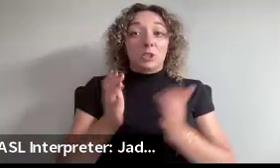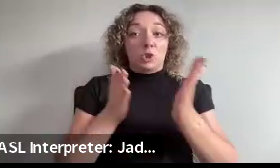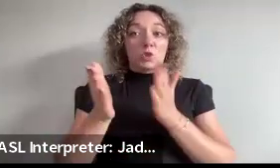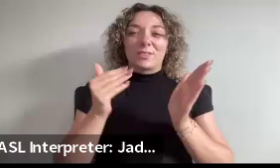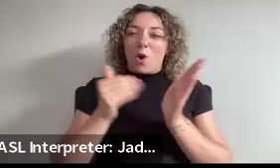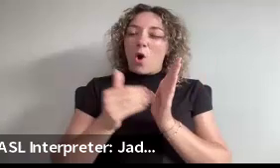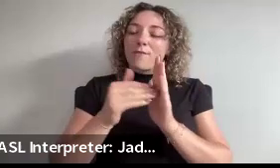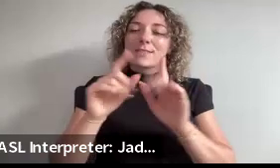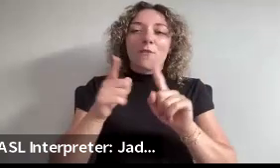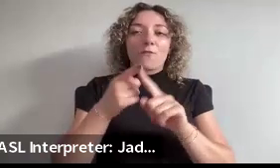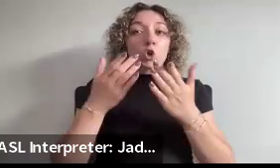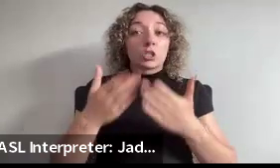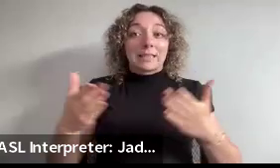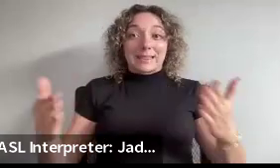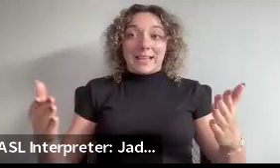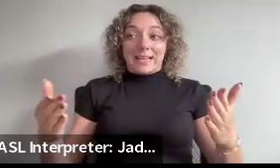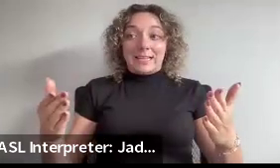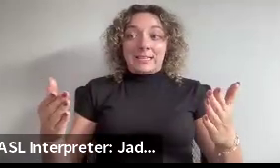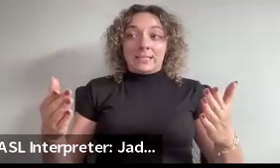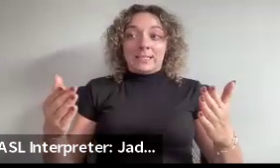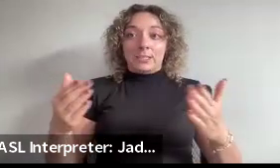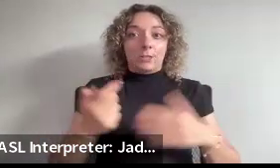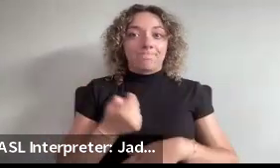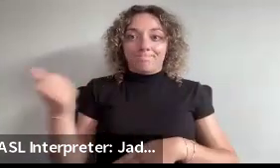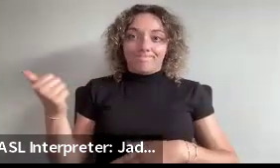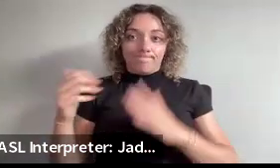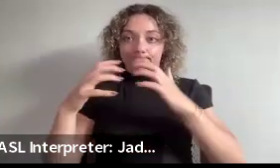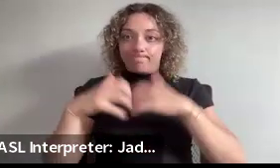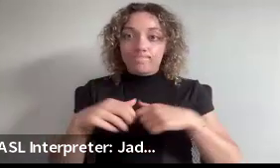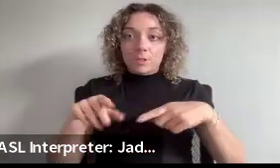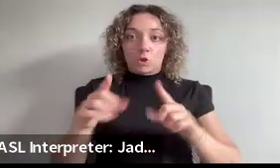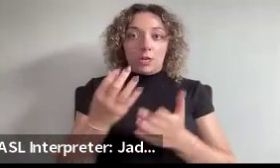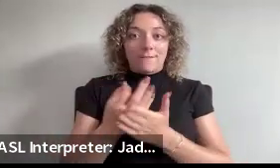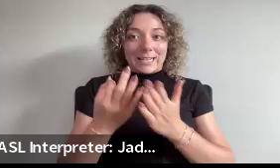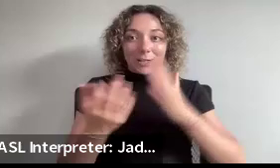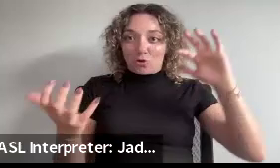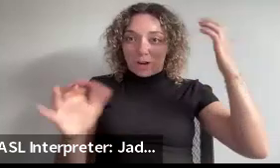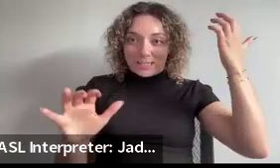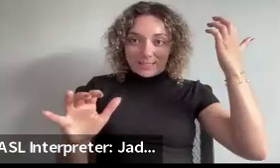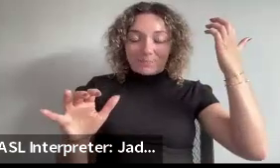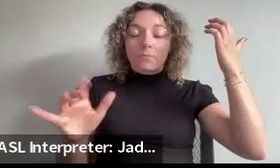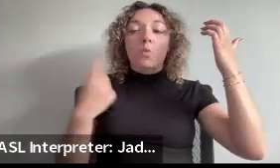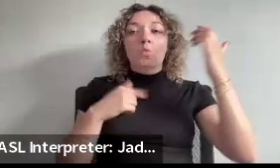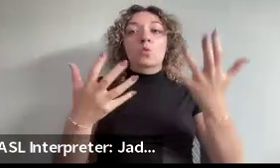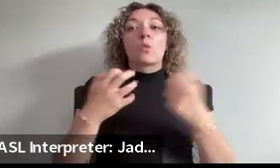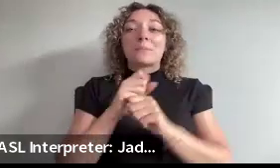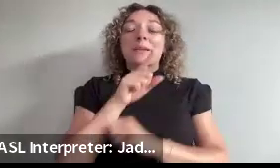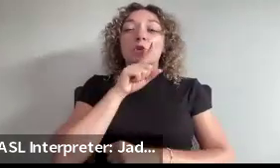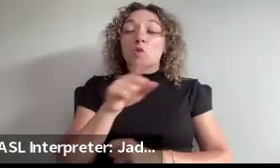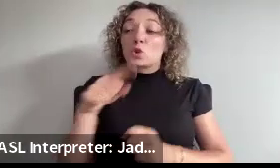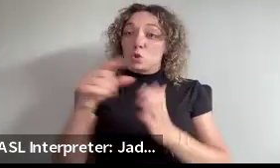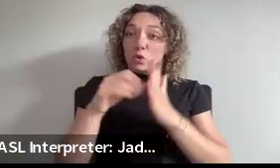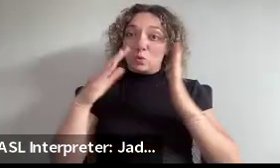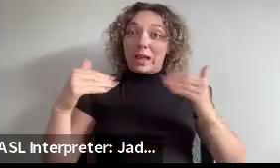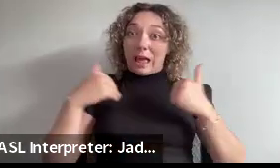the first thing to go during a financial crisis, and we want to ensure that students with